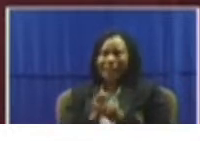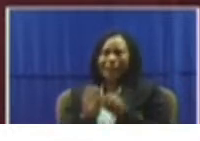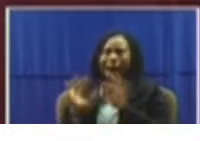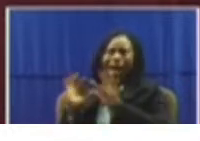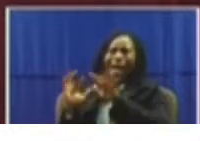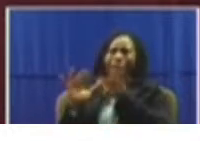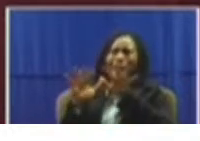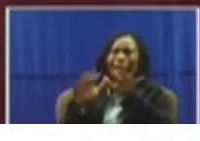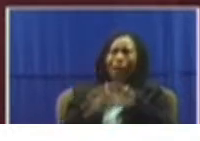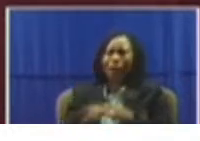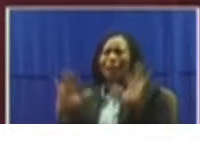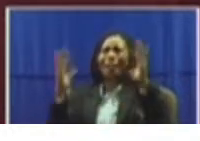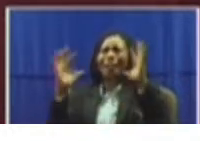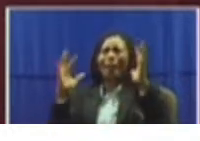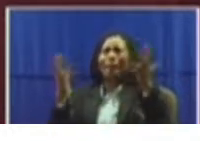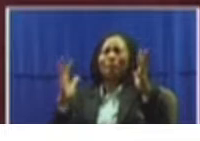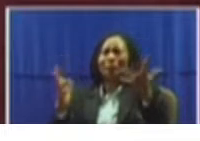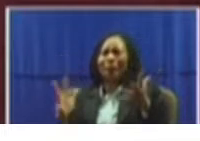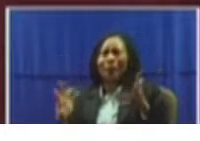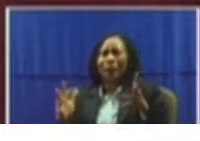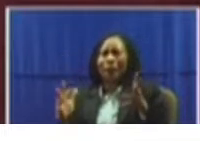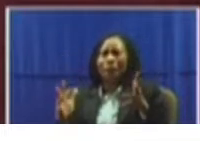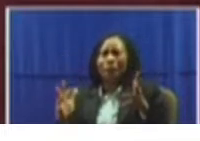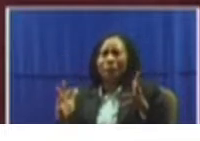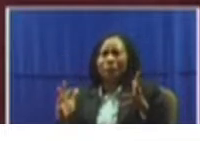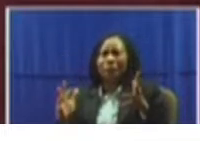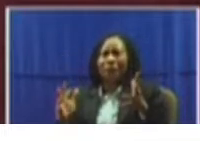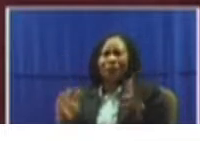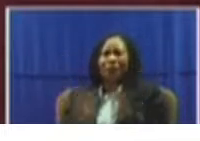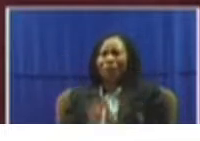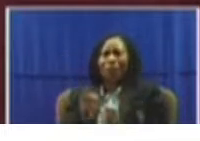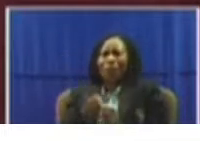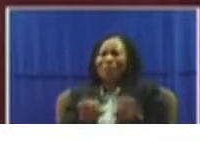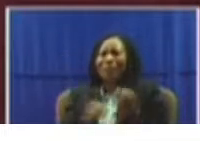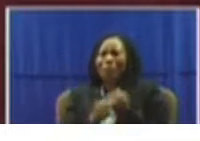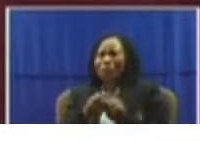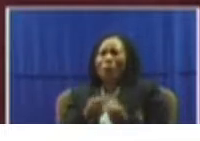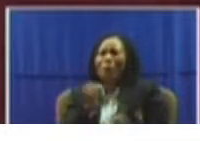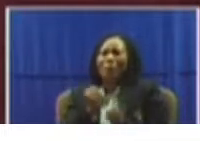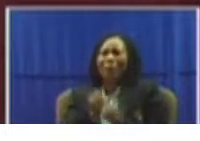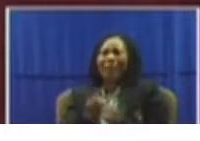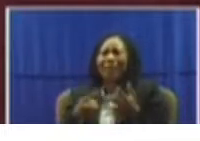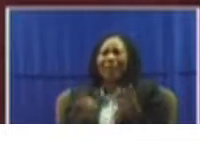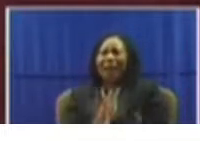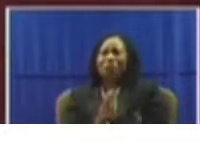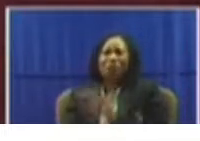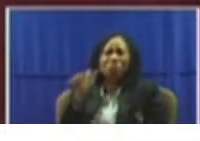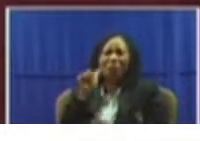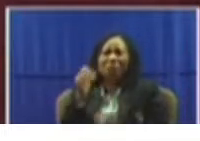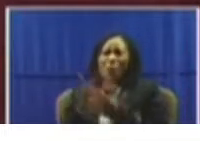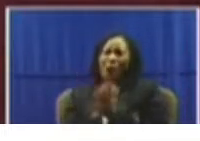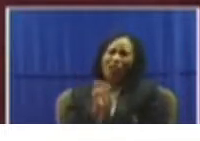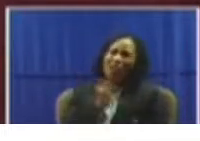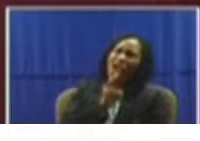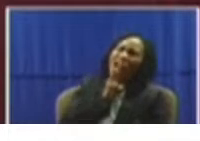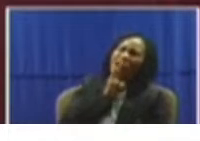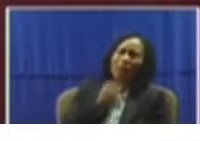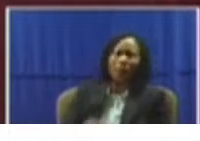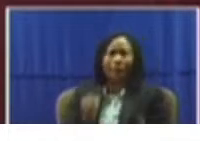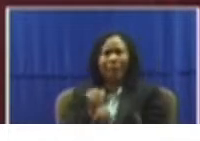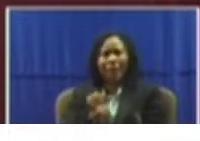to clap and make the kind of noise and heckling which you have just done. I